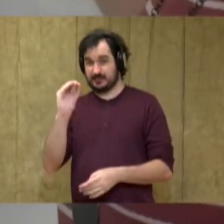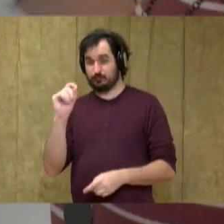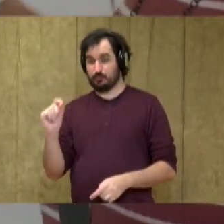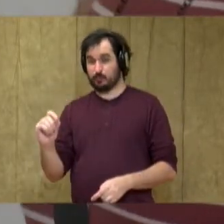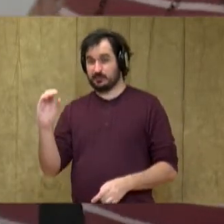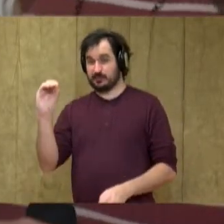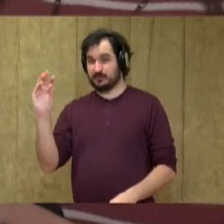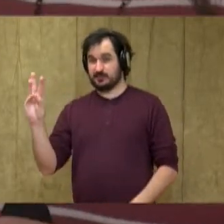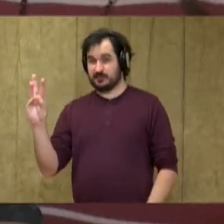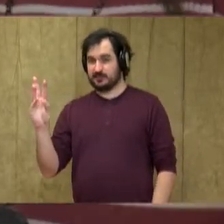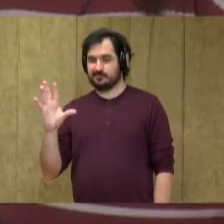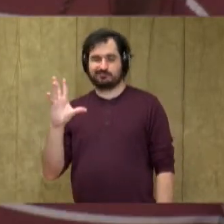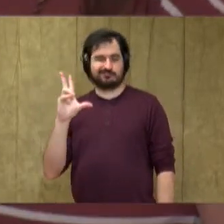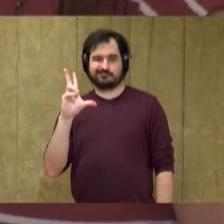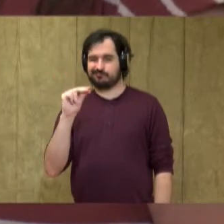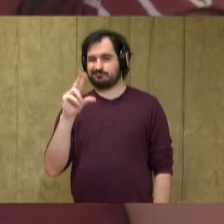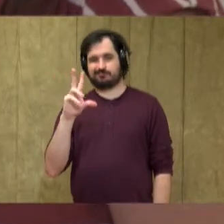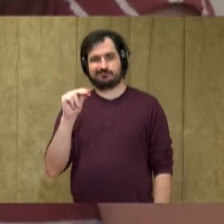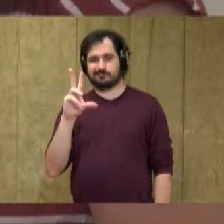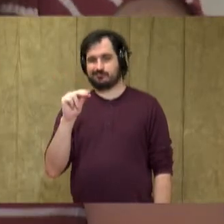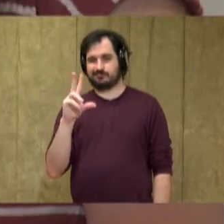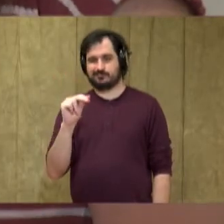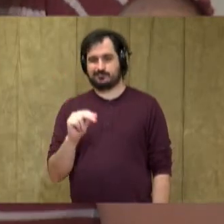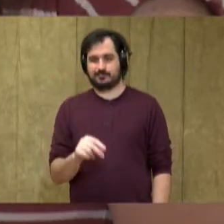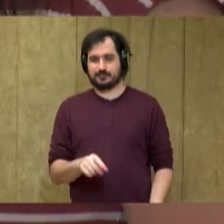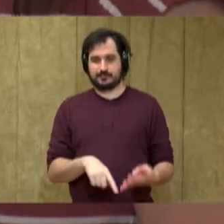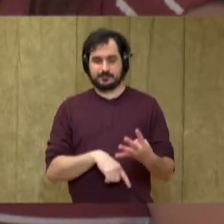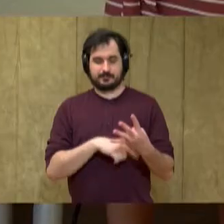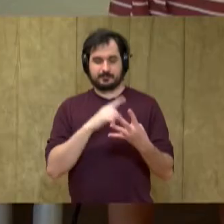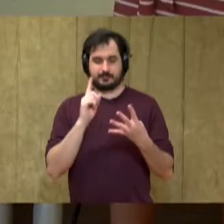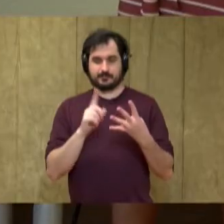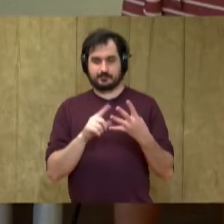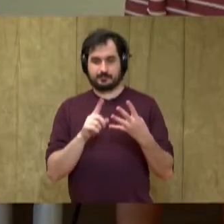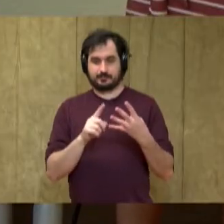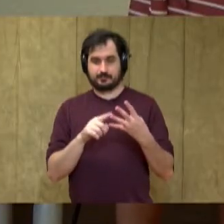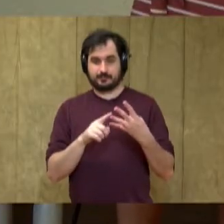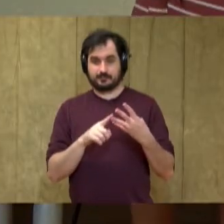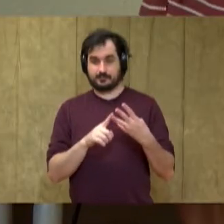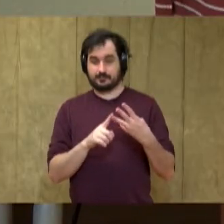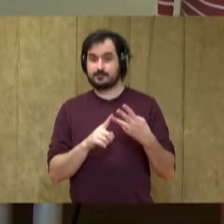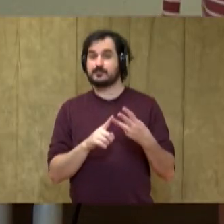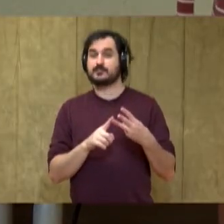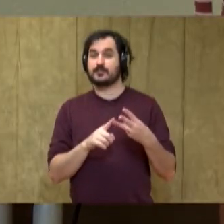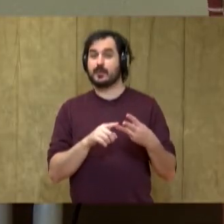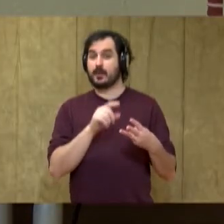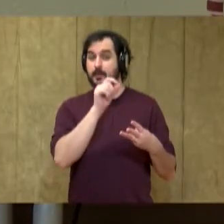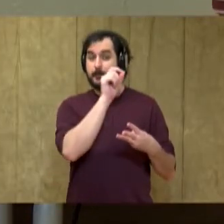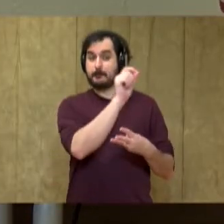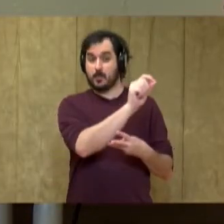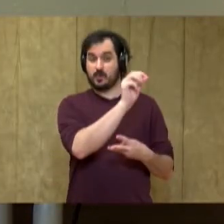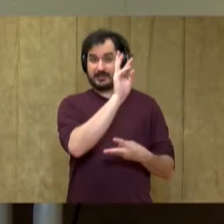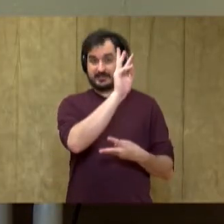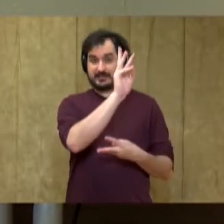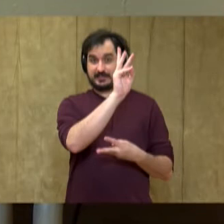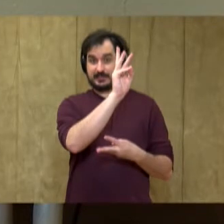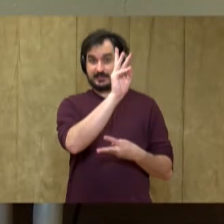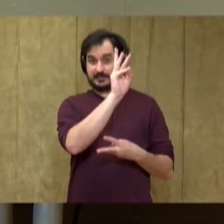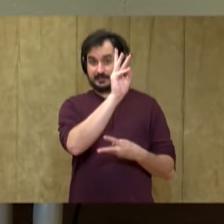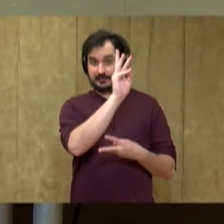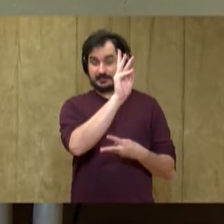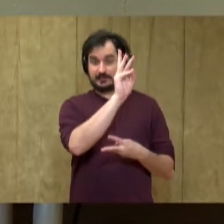Nope. Let's look at the last choice. Is 6 tenths greater than 6